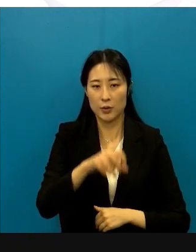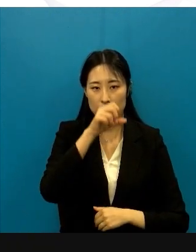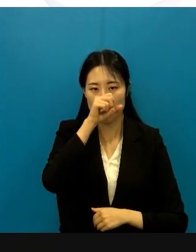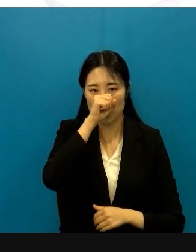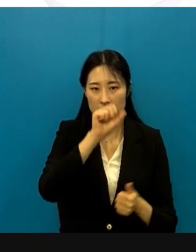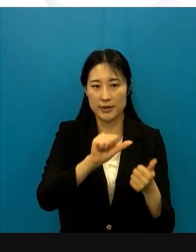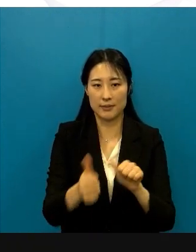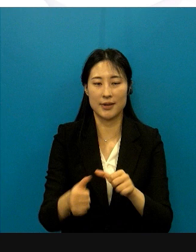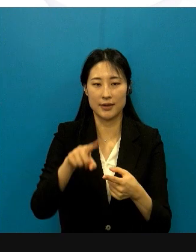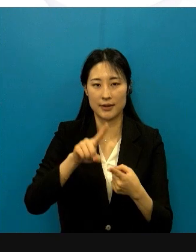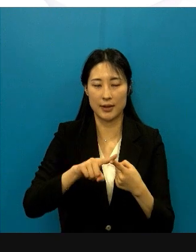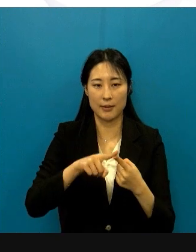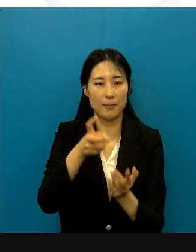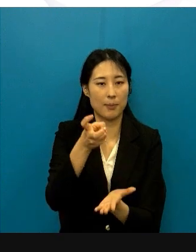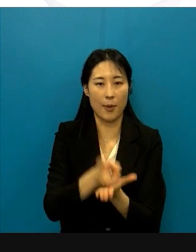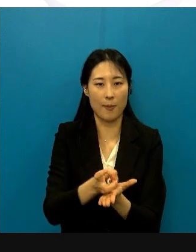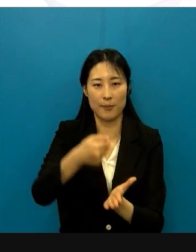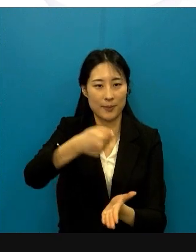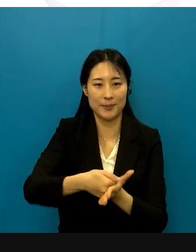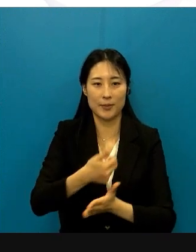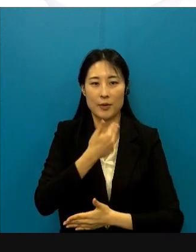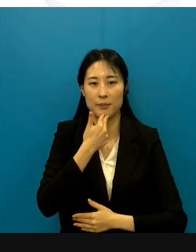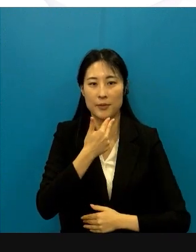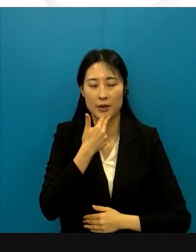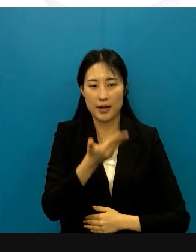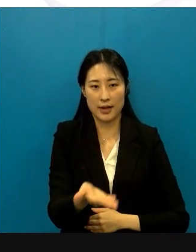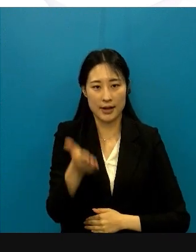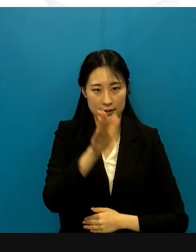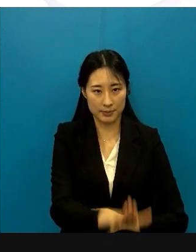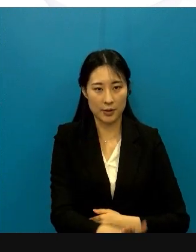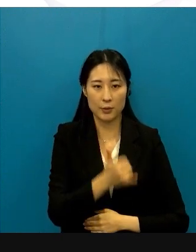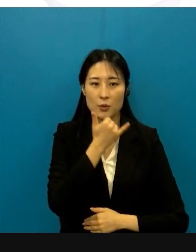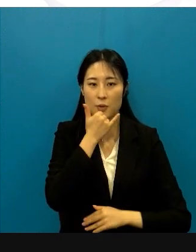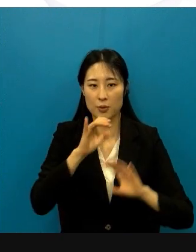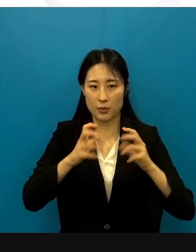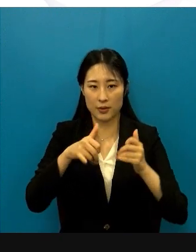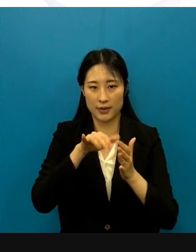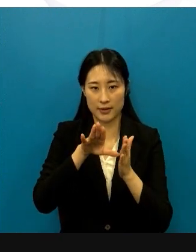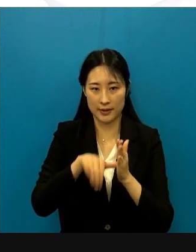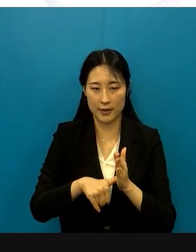at making provisions for the care at the end of life.